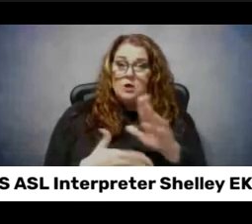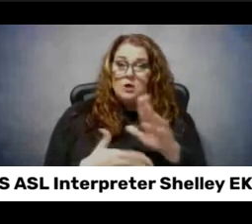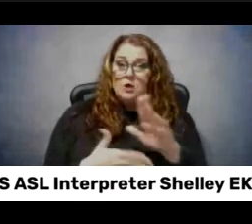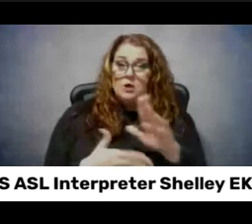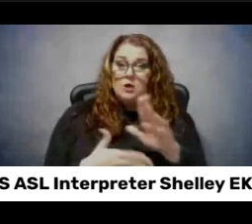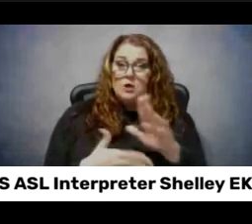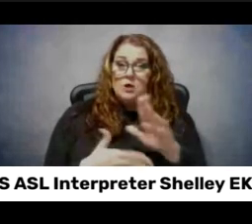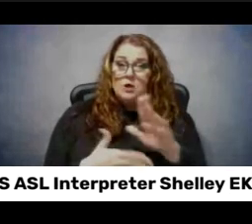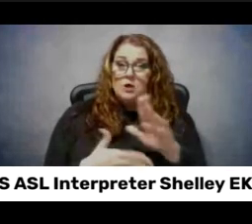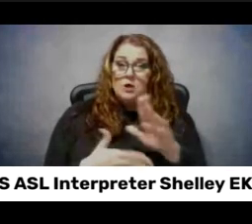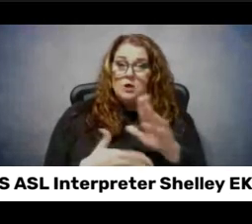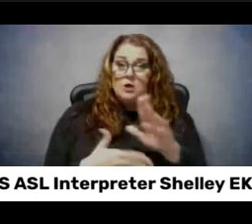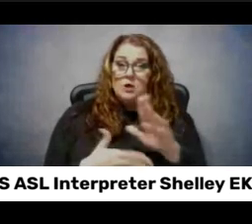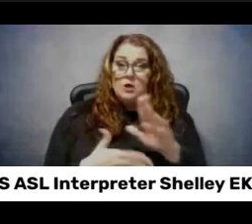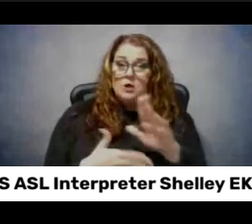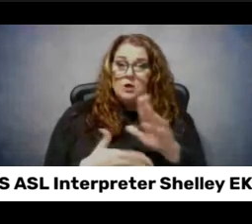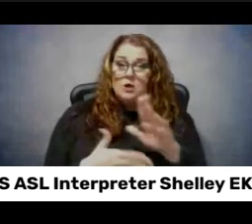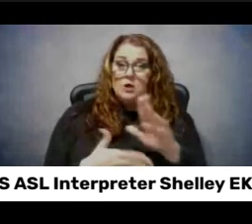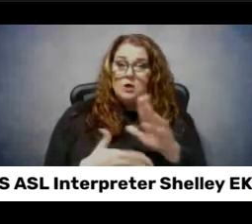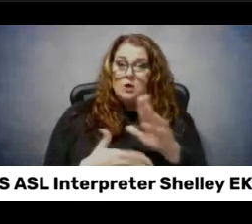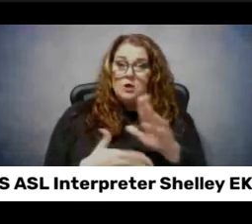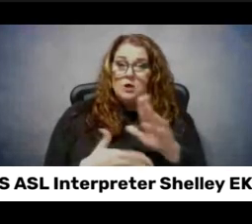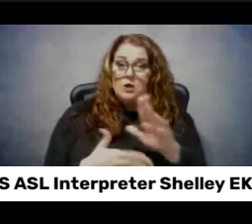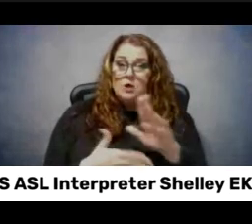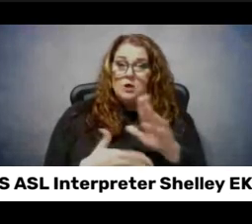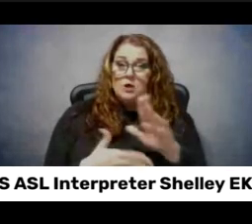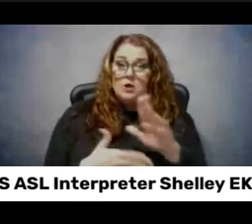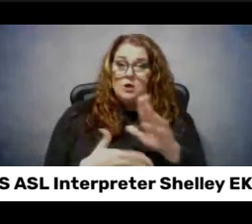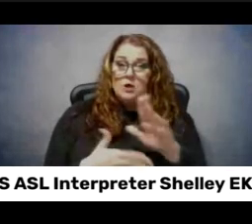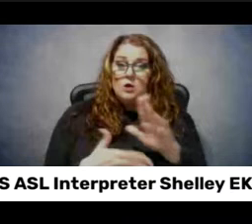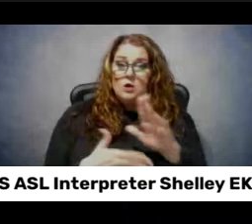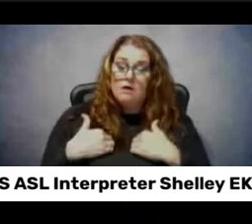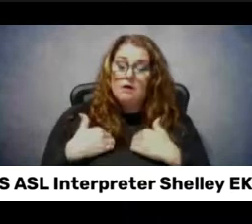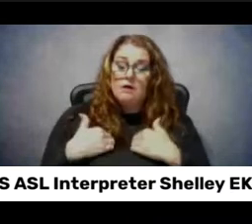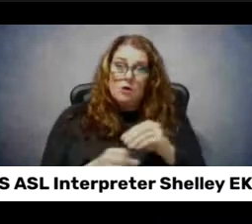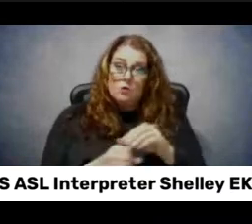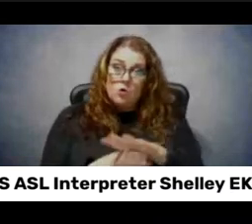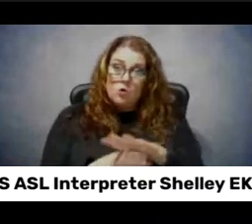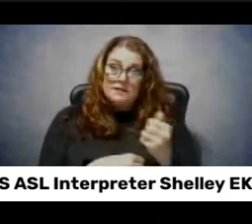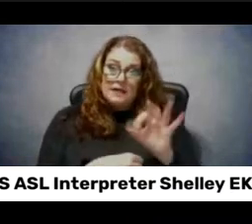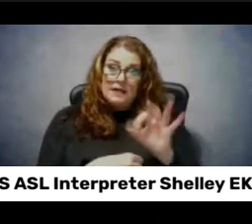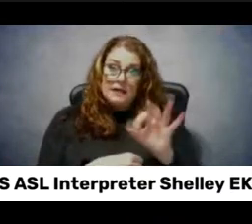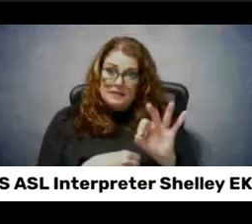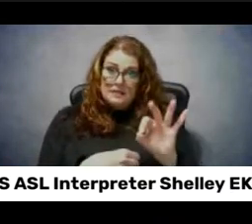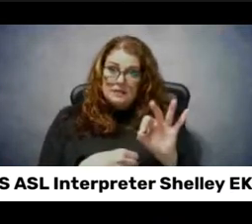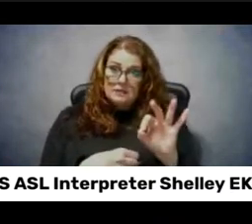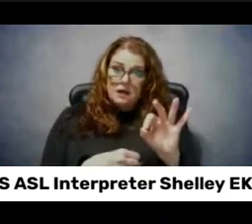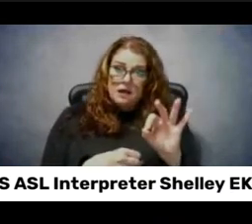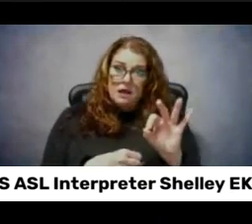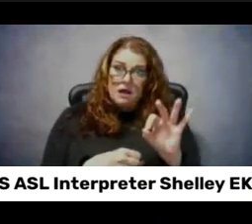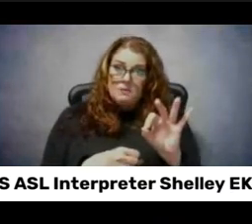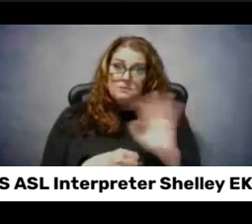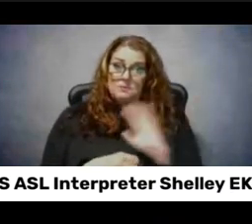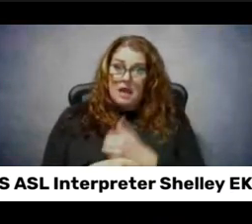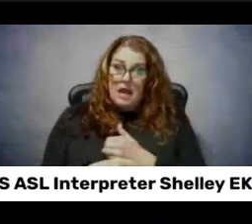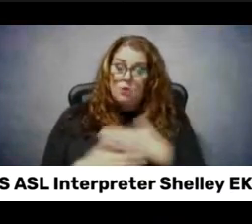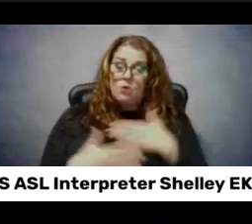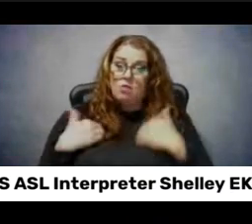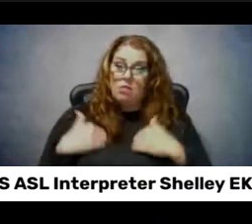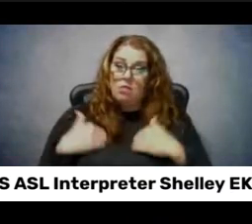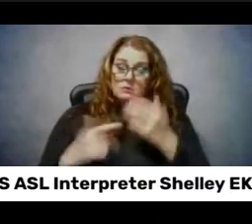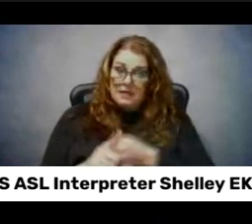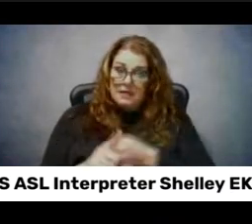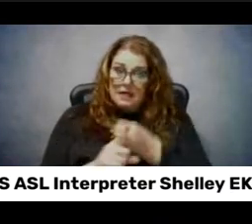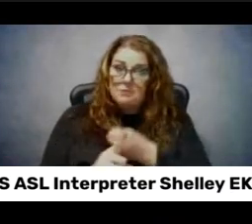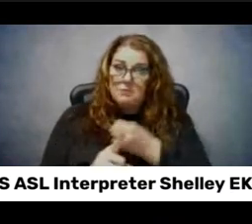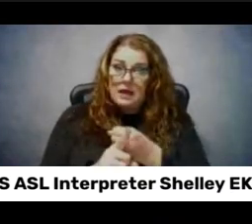that can help you avoid illnesses like asthma. And now with COVID-19, our lungs are being affected,